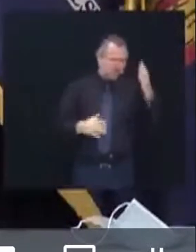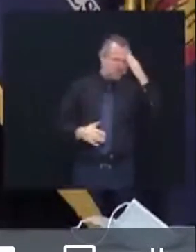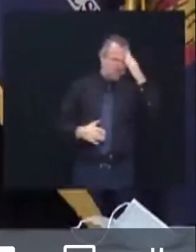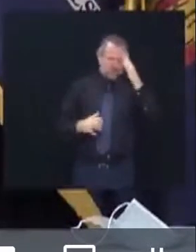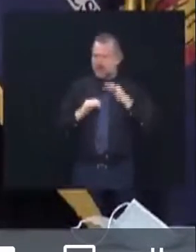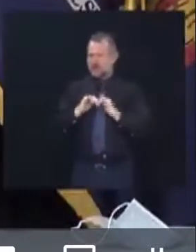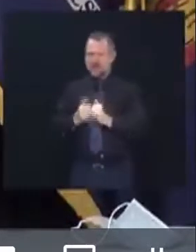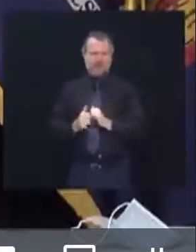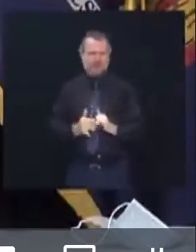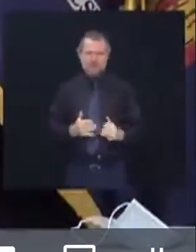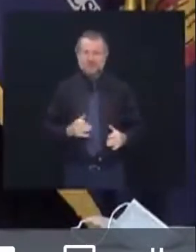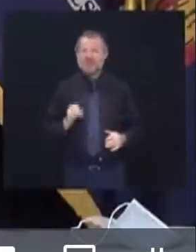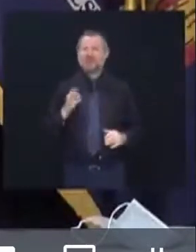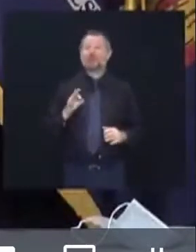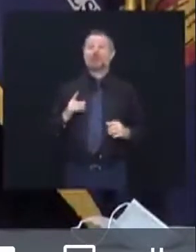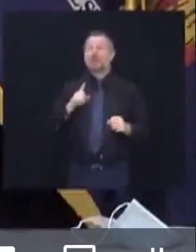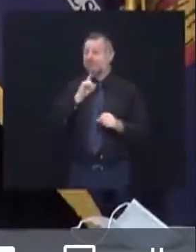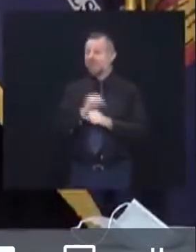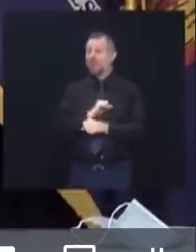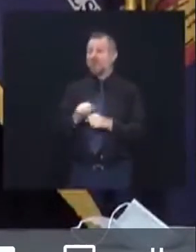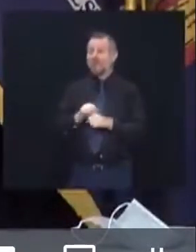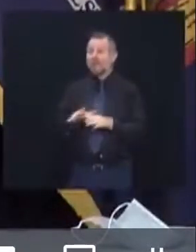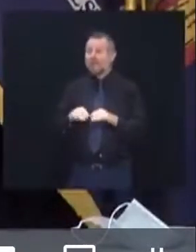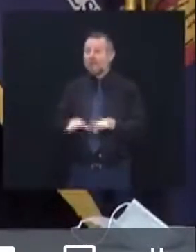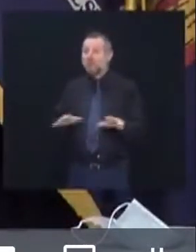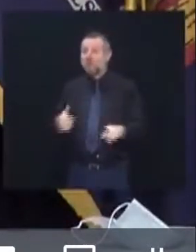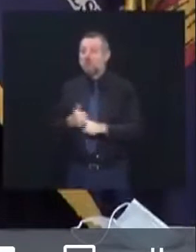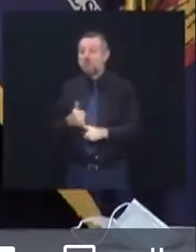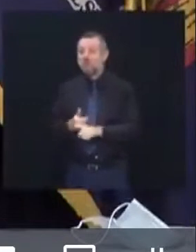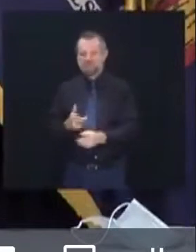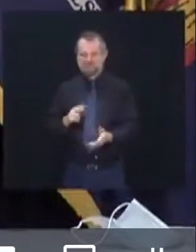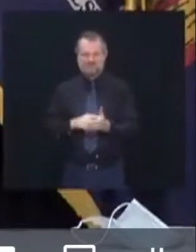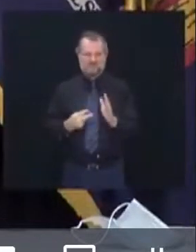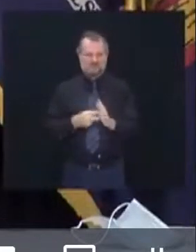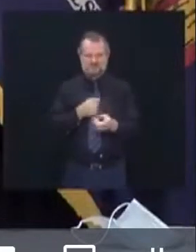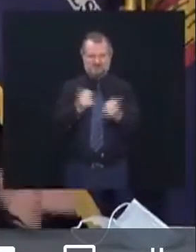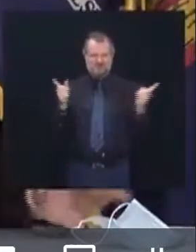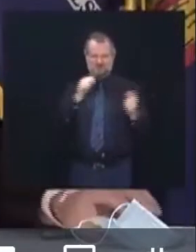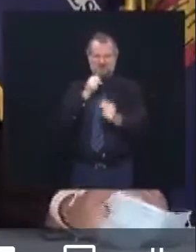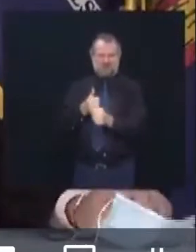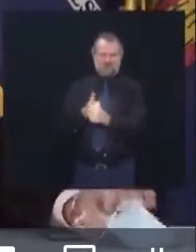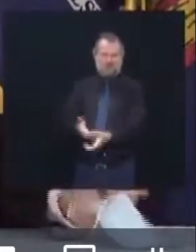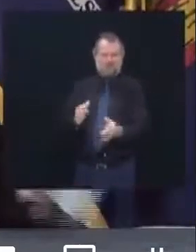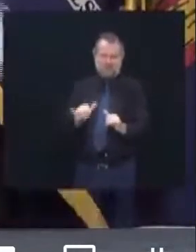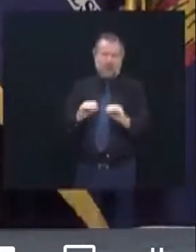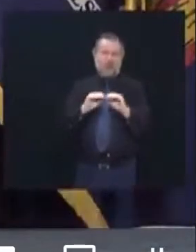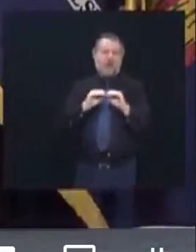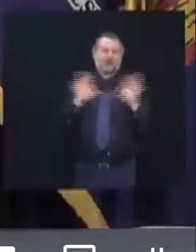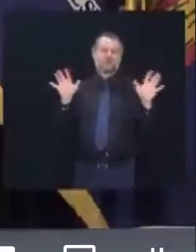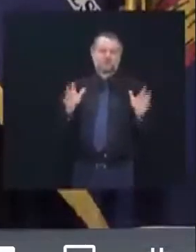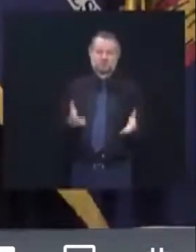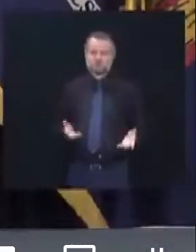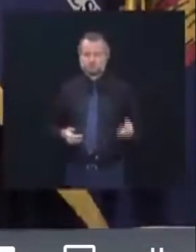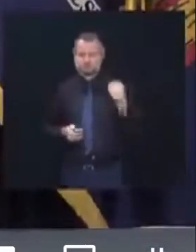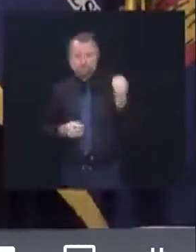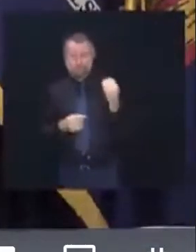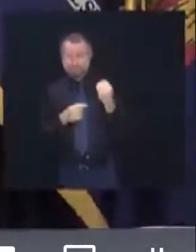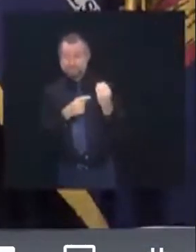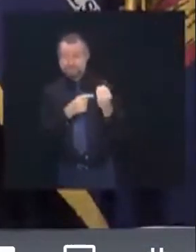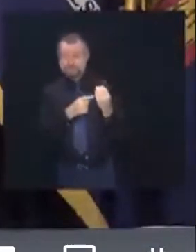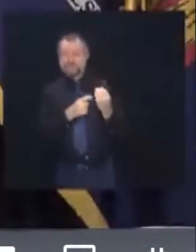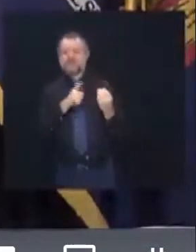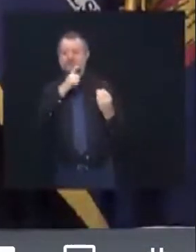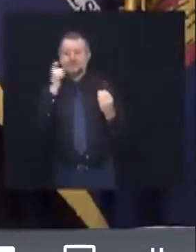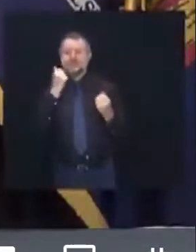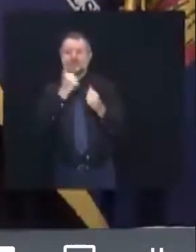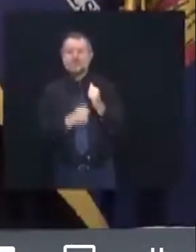complying. It's not a public education effort, right? There's no person in New York